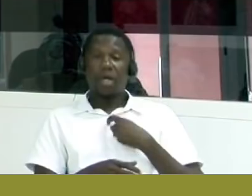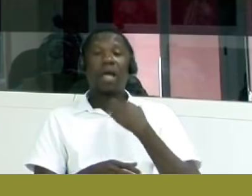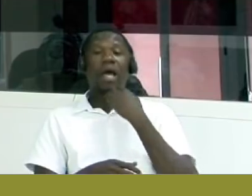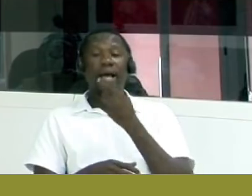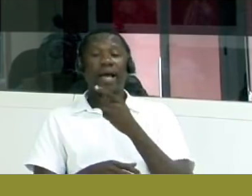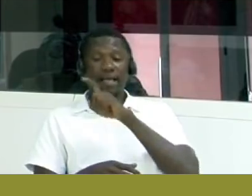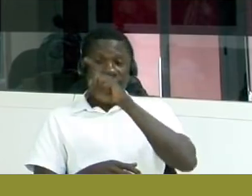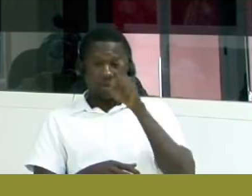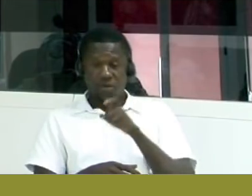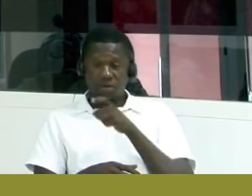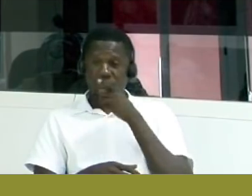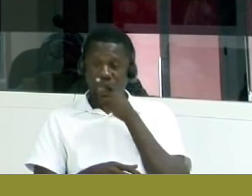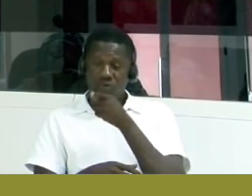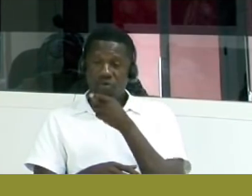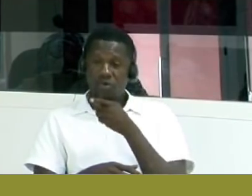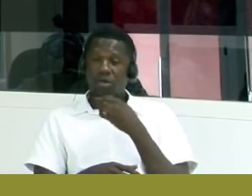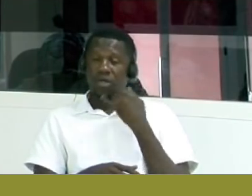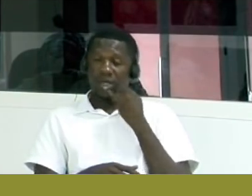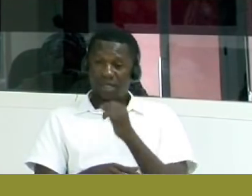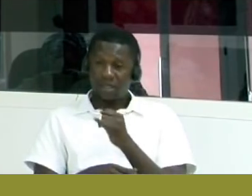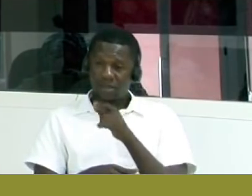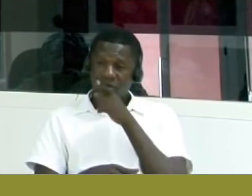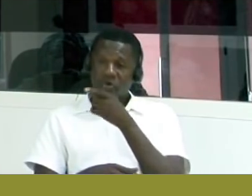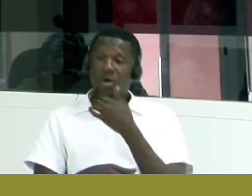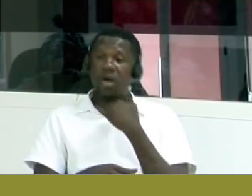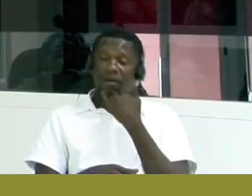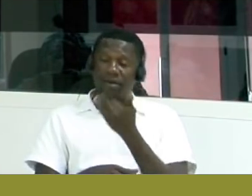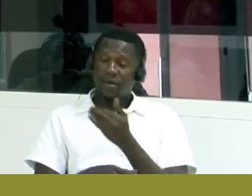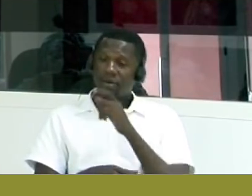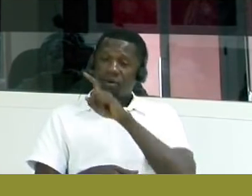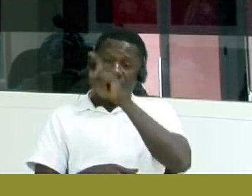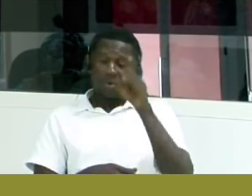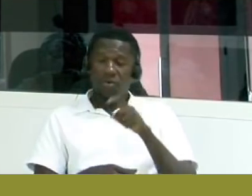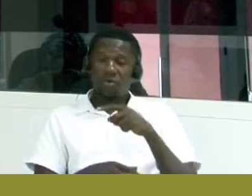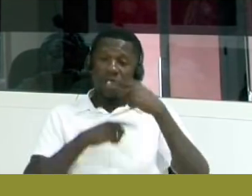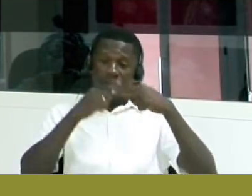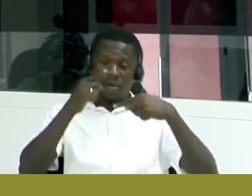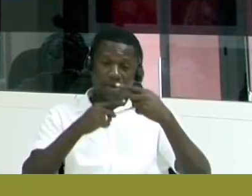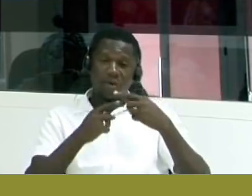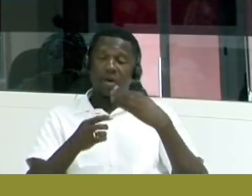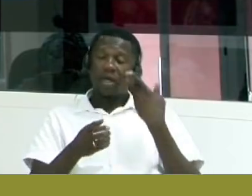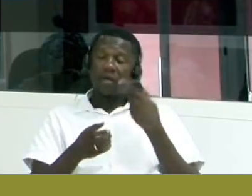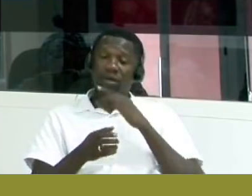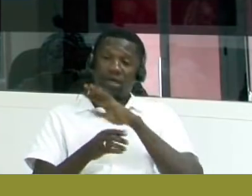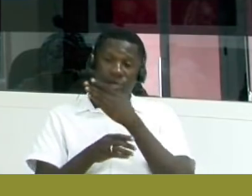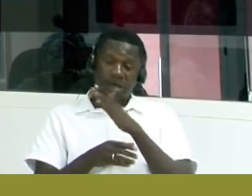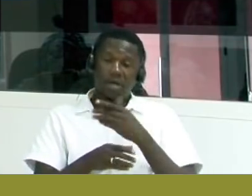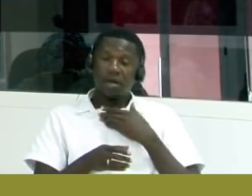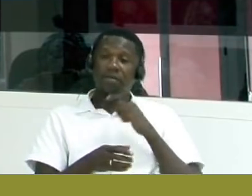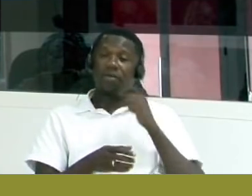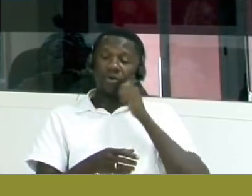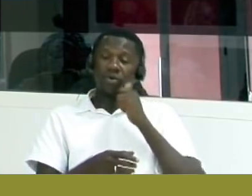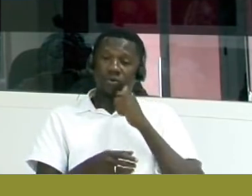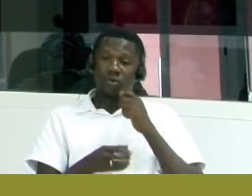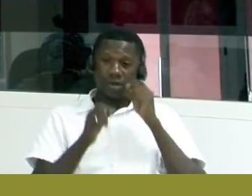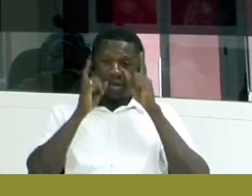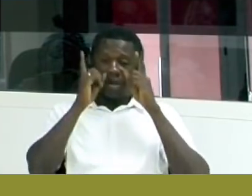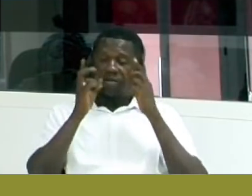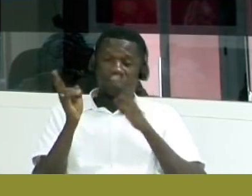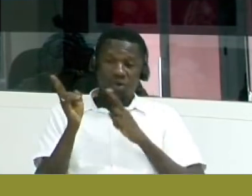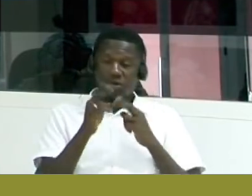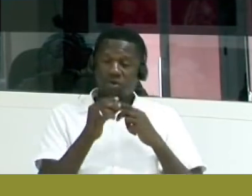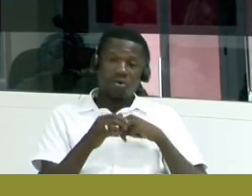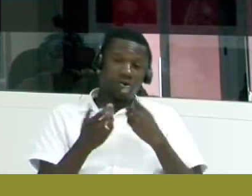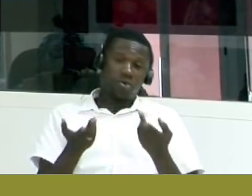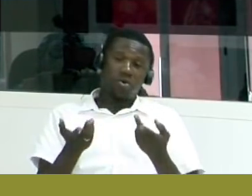is, you have asked questions about whether they have used live bullets or not, and you did not get